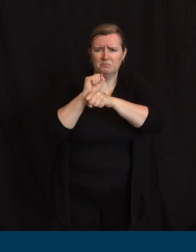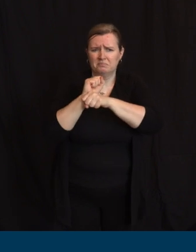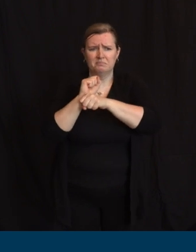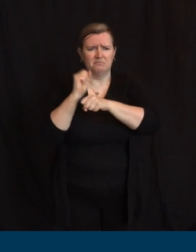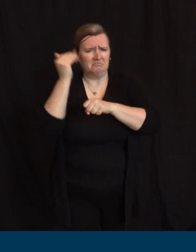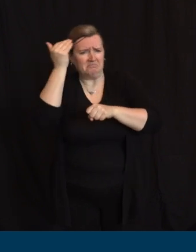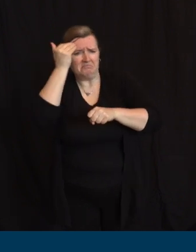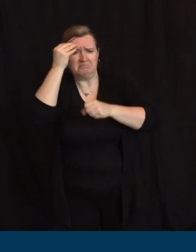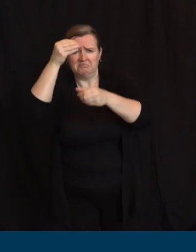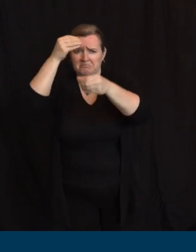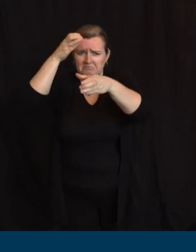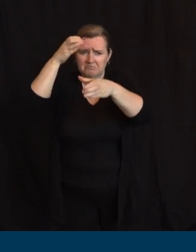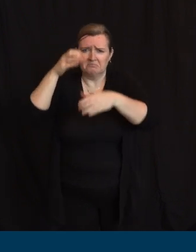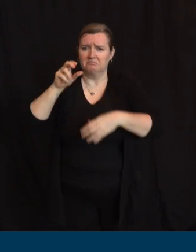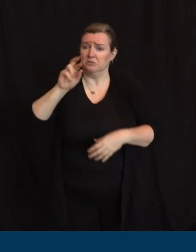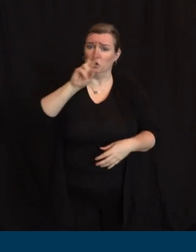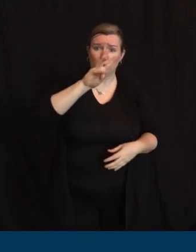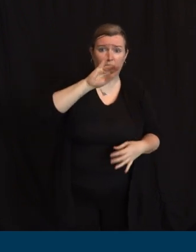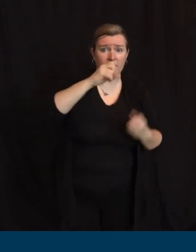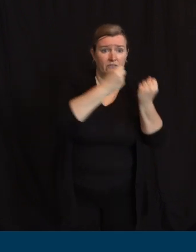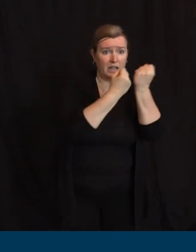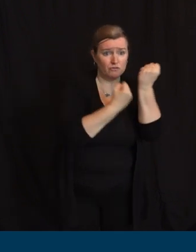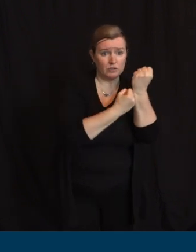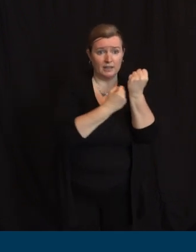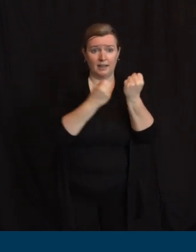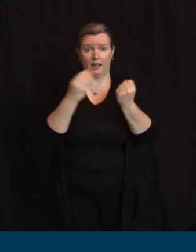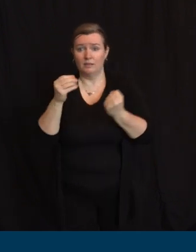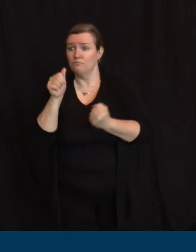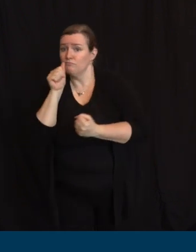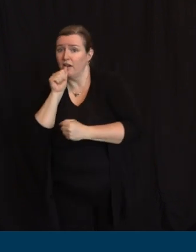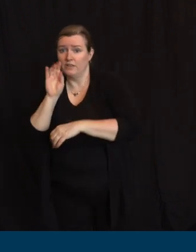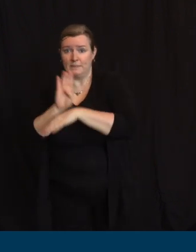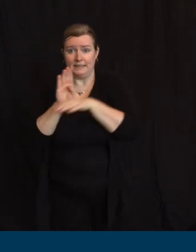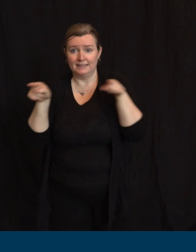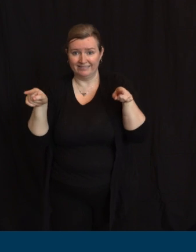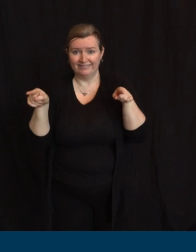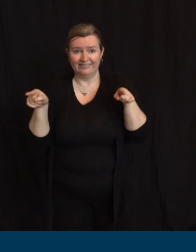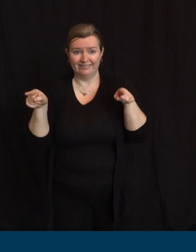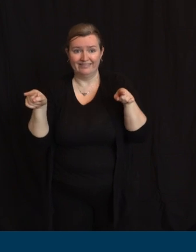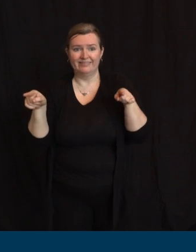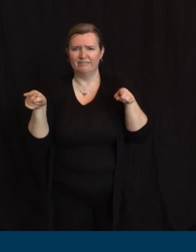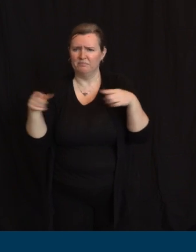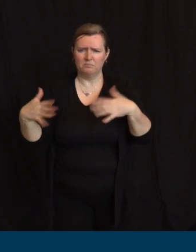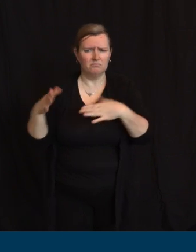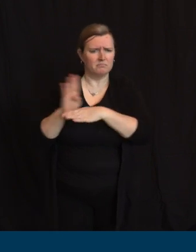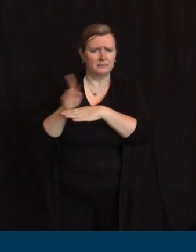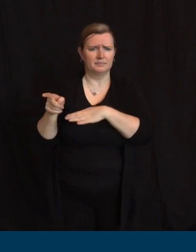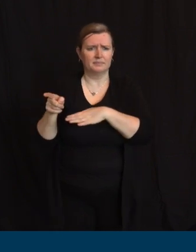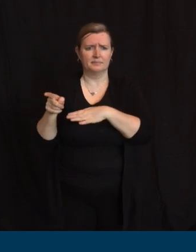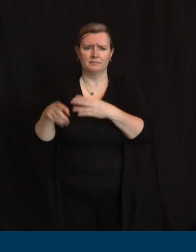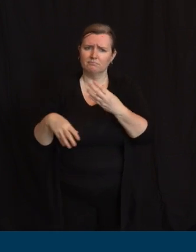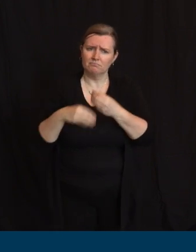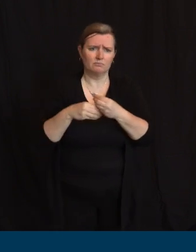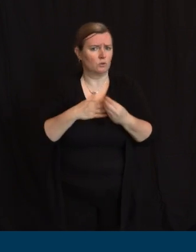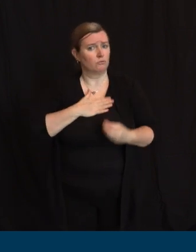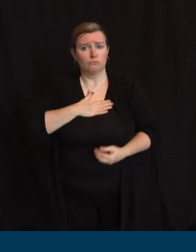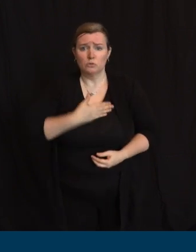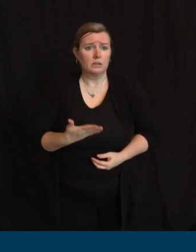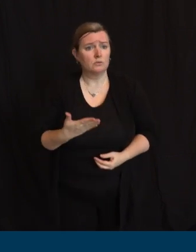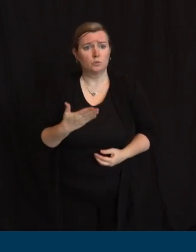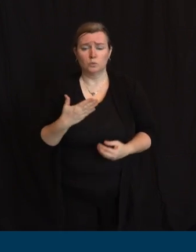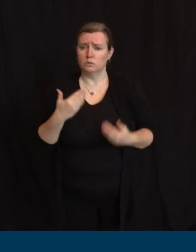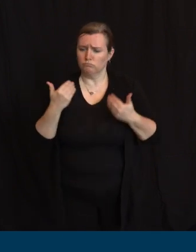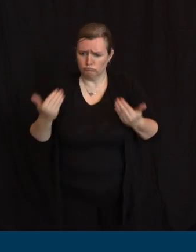and philanthropic world, as well as in the private sector. And we're further blessed by their willingness to step up and